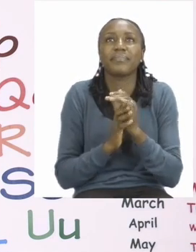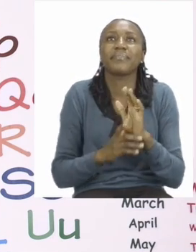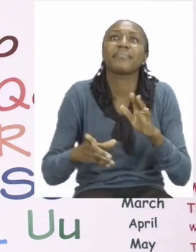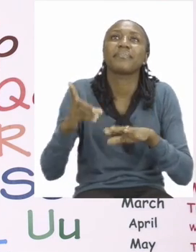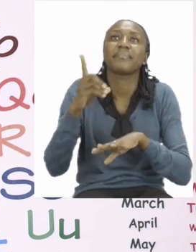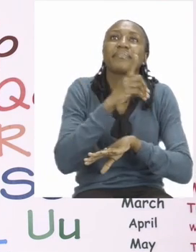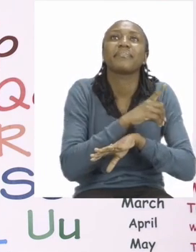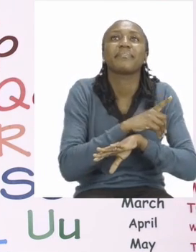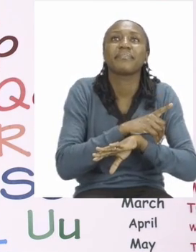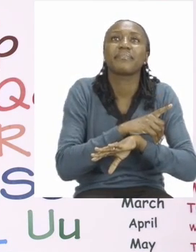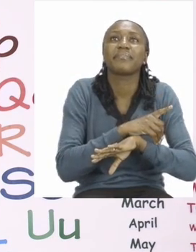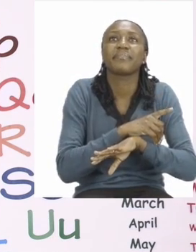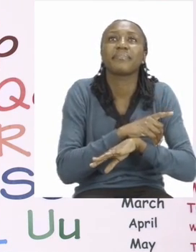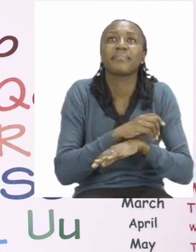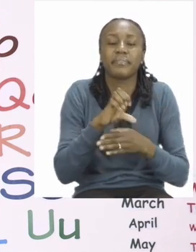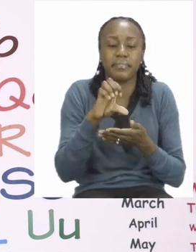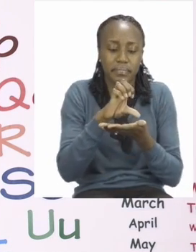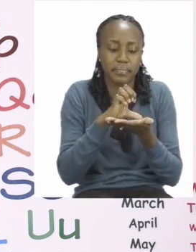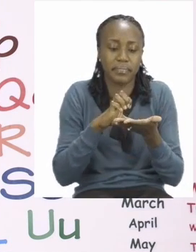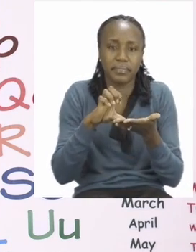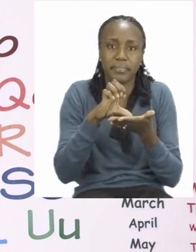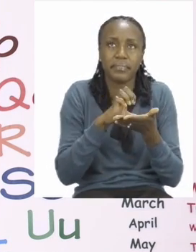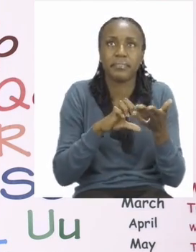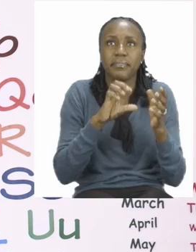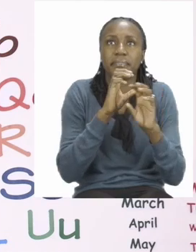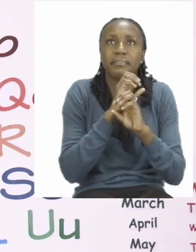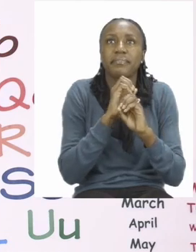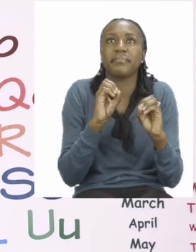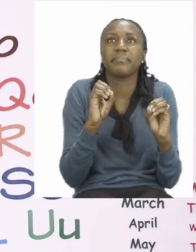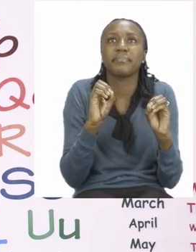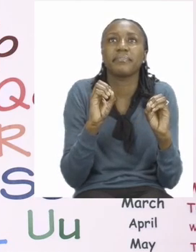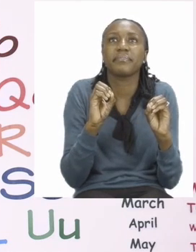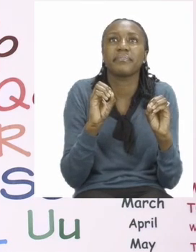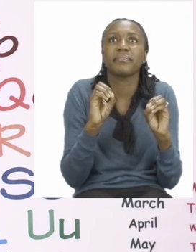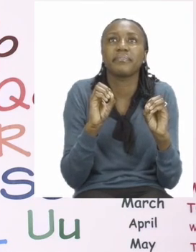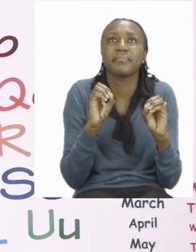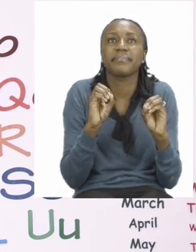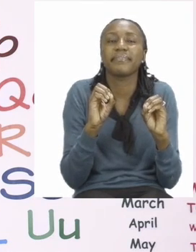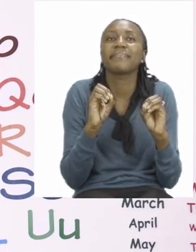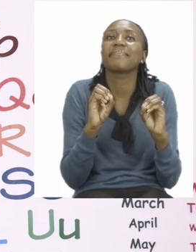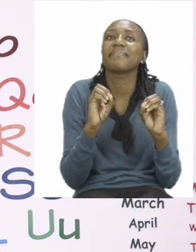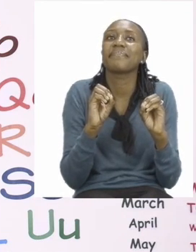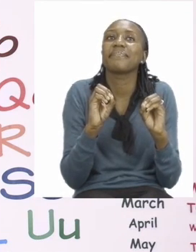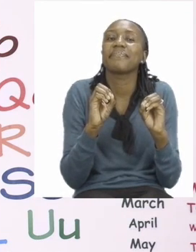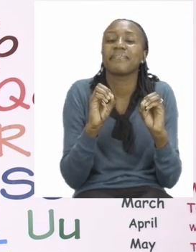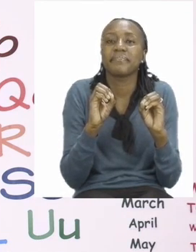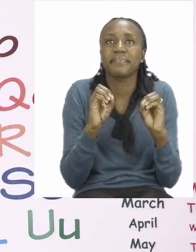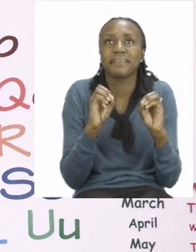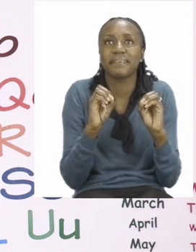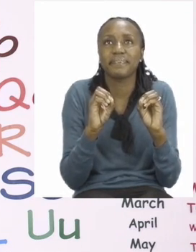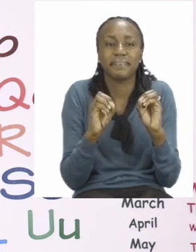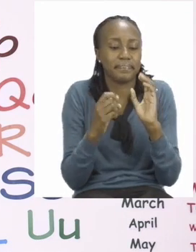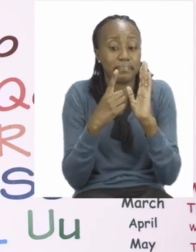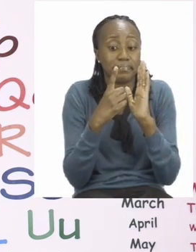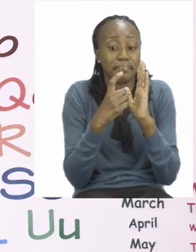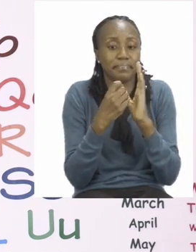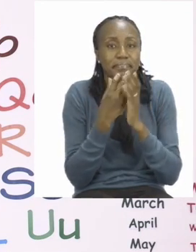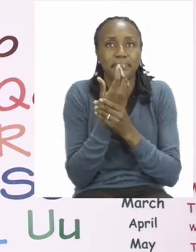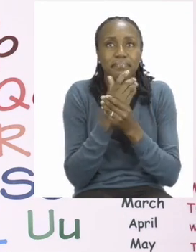Sanitize every day so the germs can stay away.